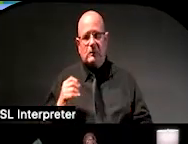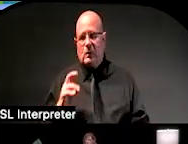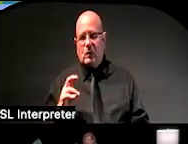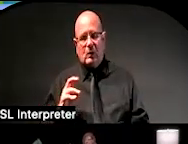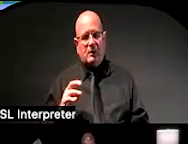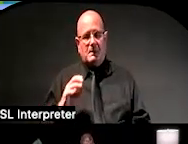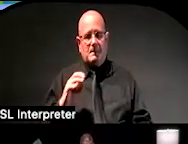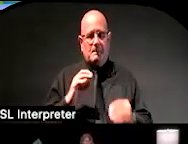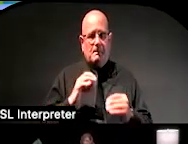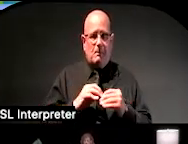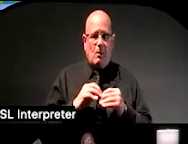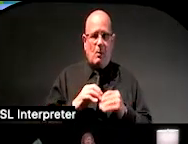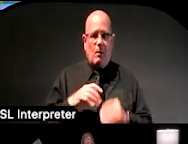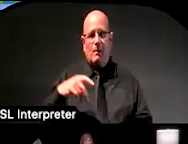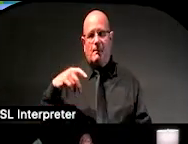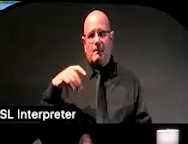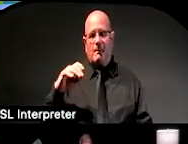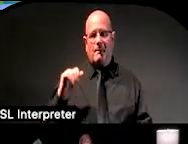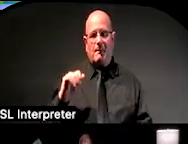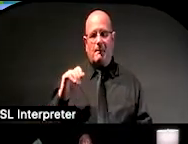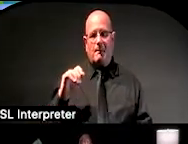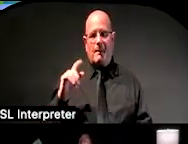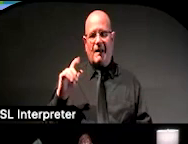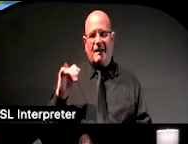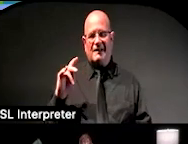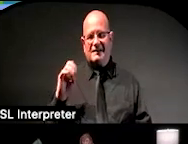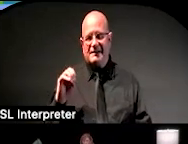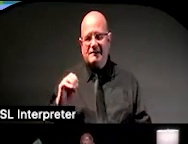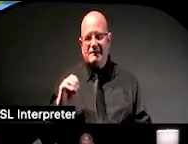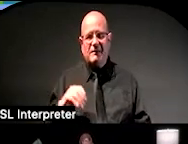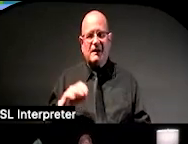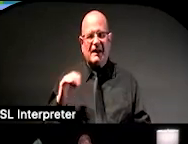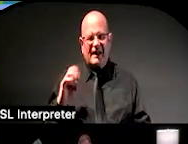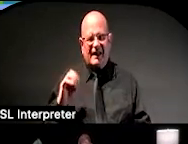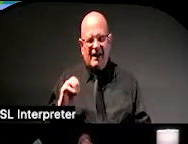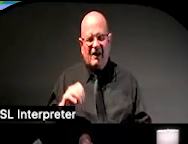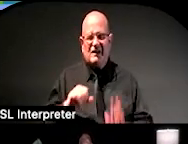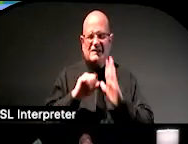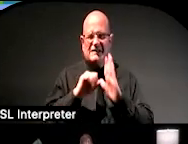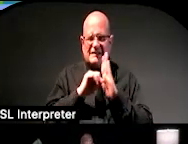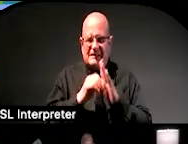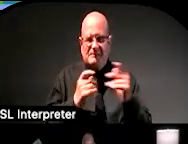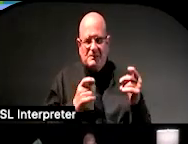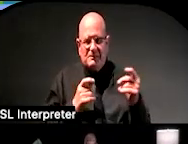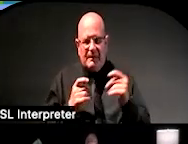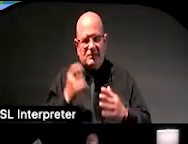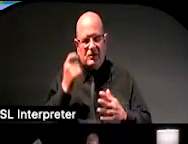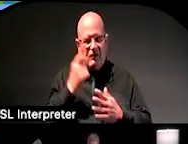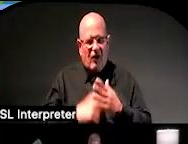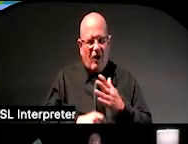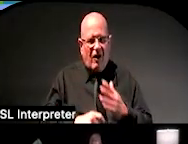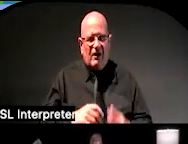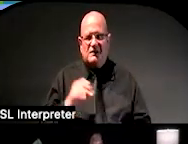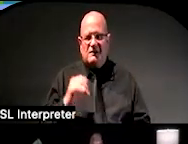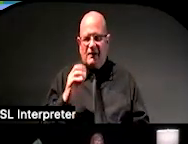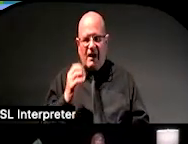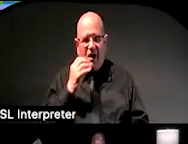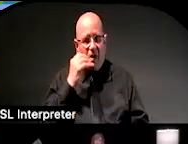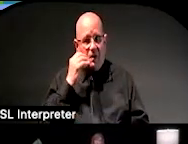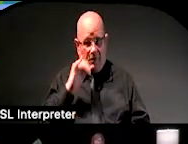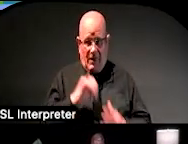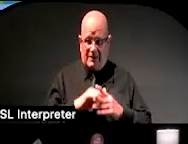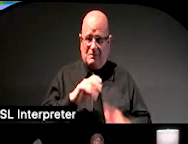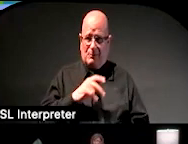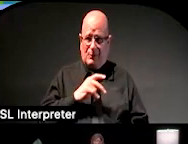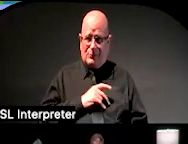more palliative or symptom management approach, hospice care at home? These are personal decisions, but it's